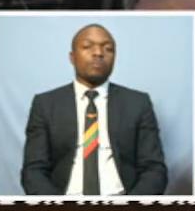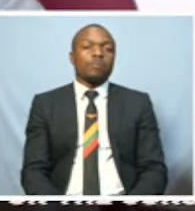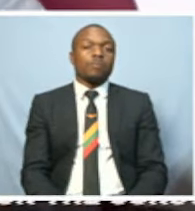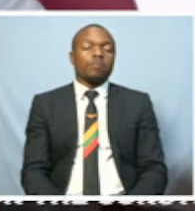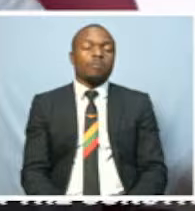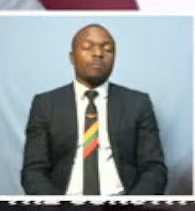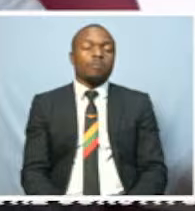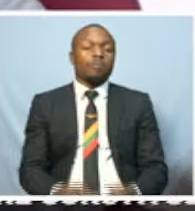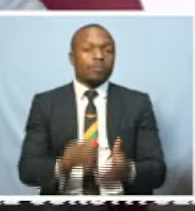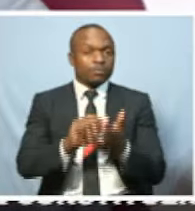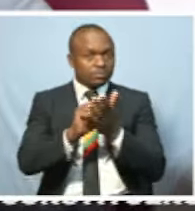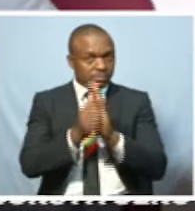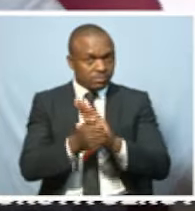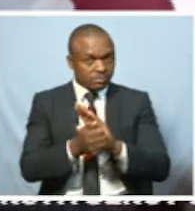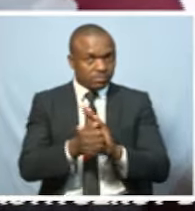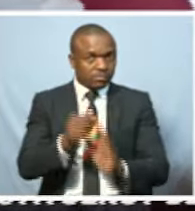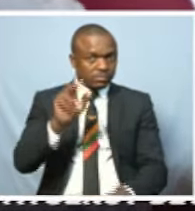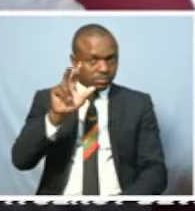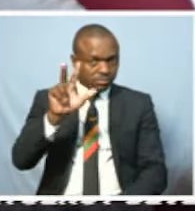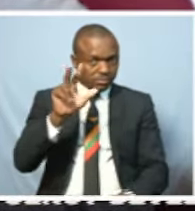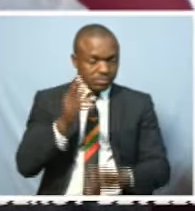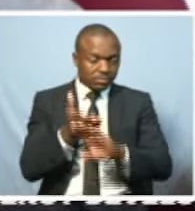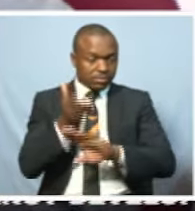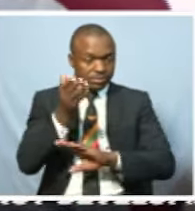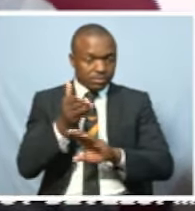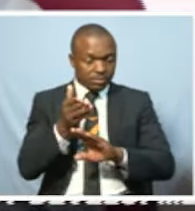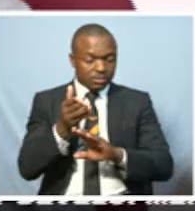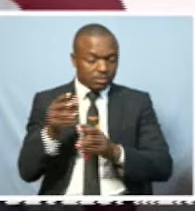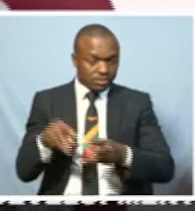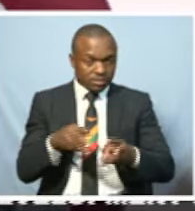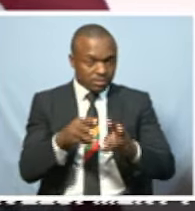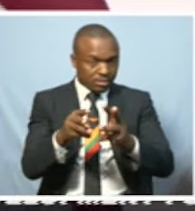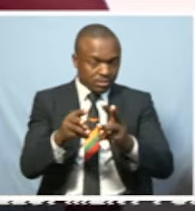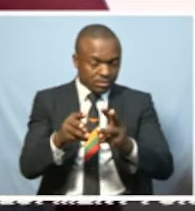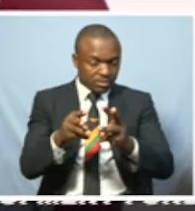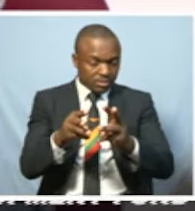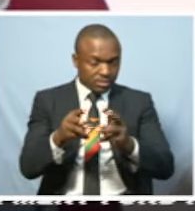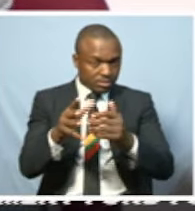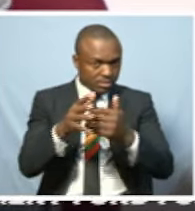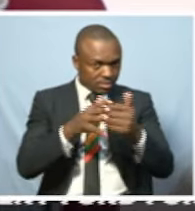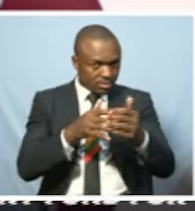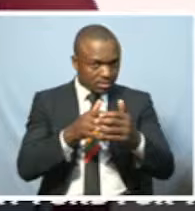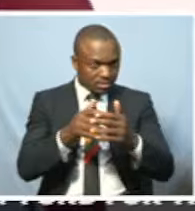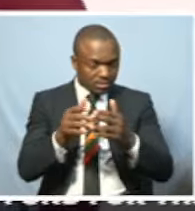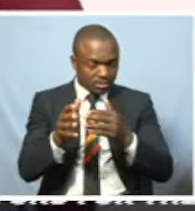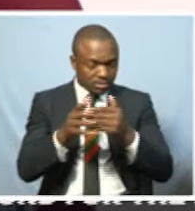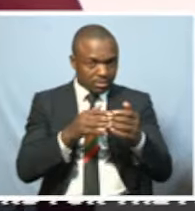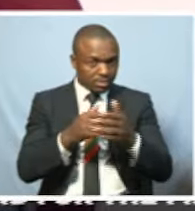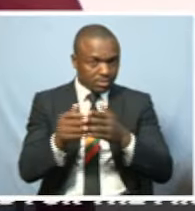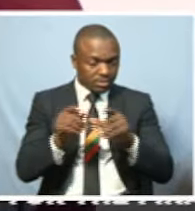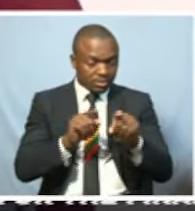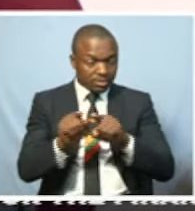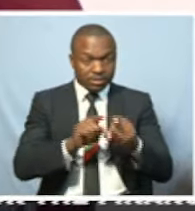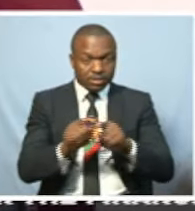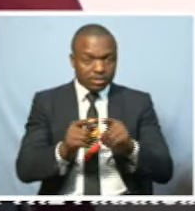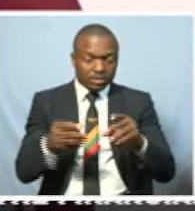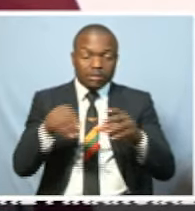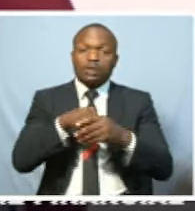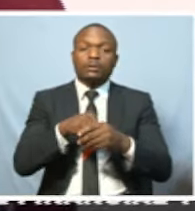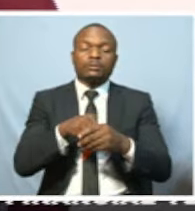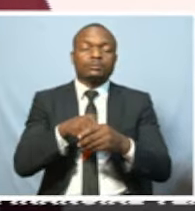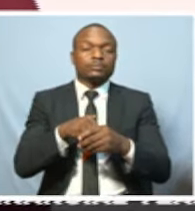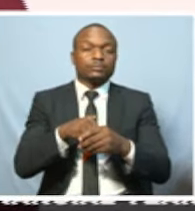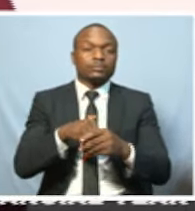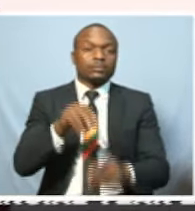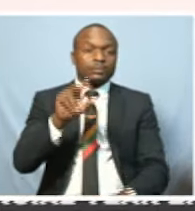Act, it's 3 and above. The method we used was simplified bidding, which only considered the maximum of, the minimum